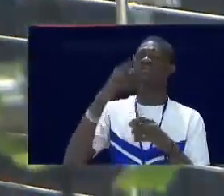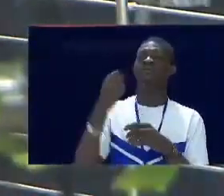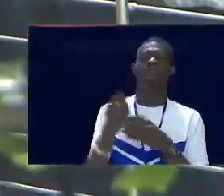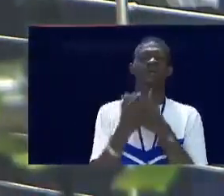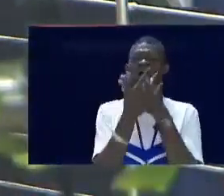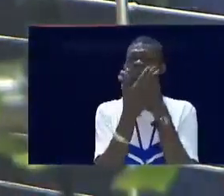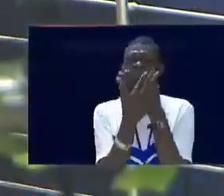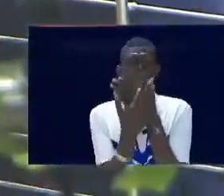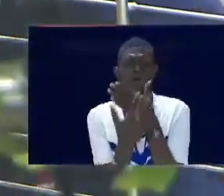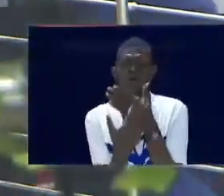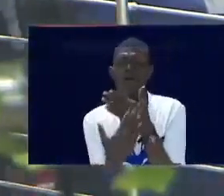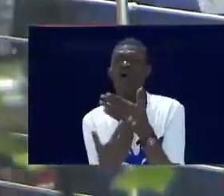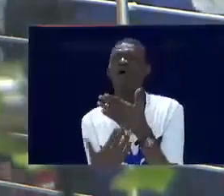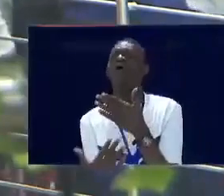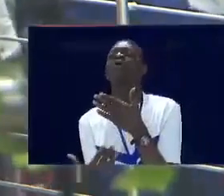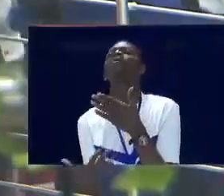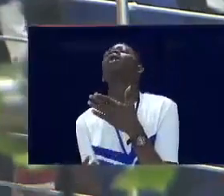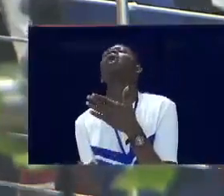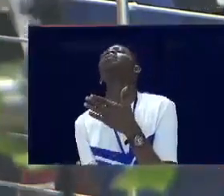in the